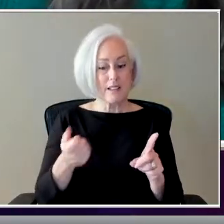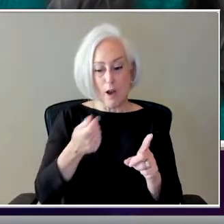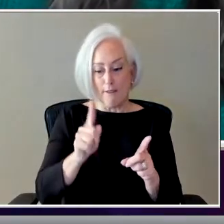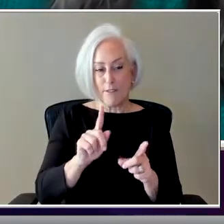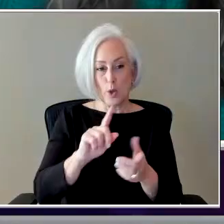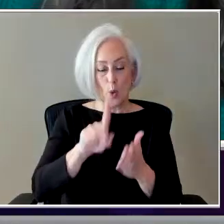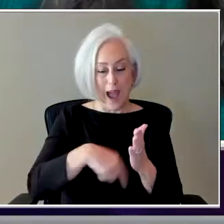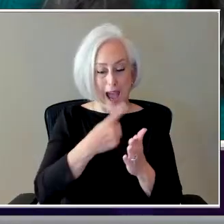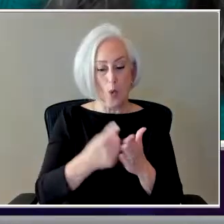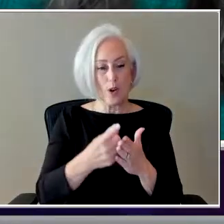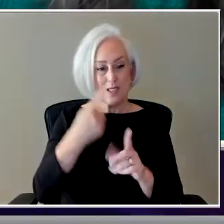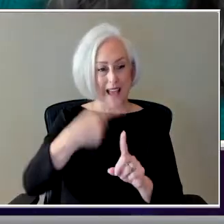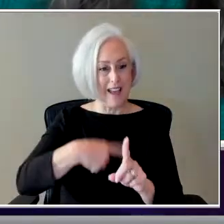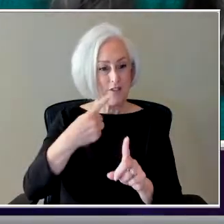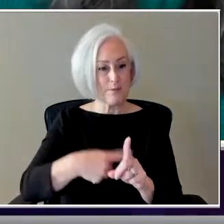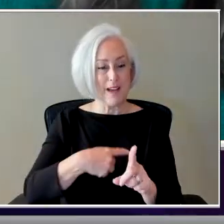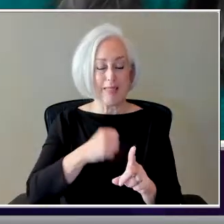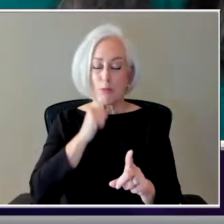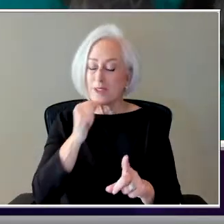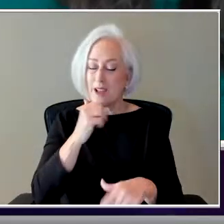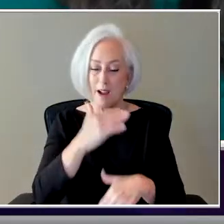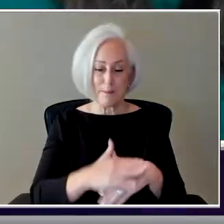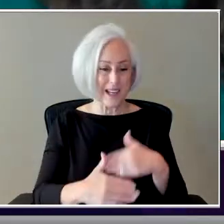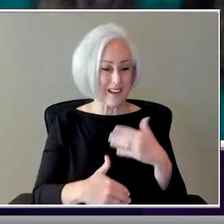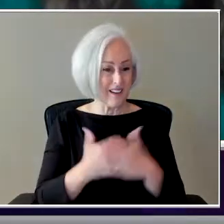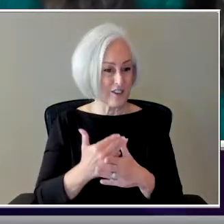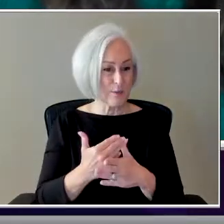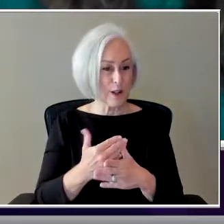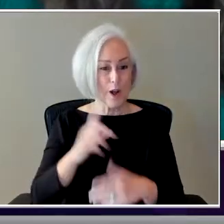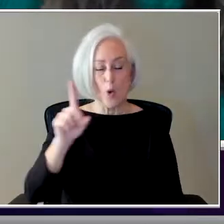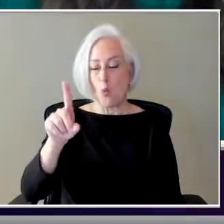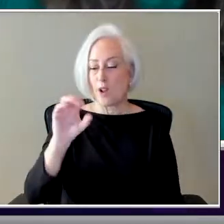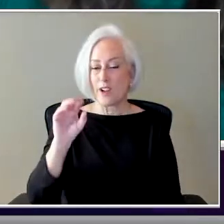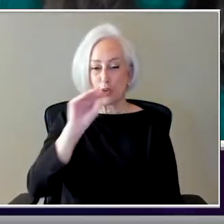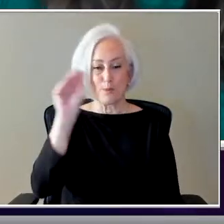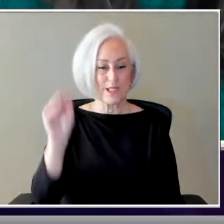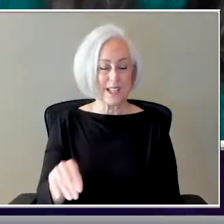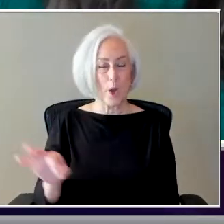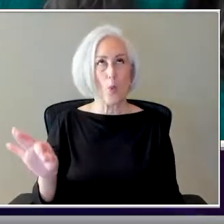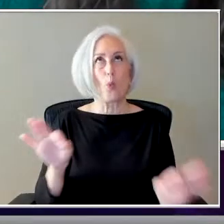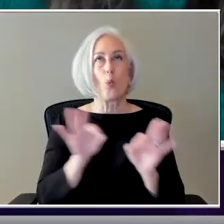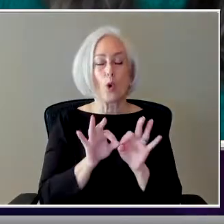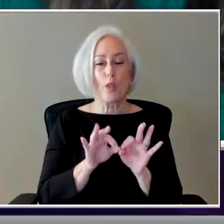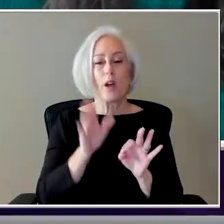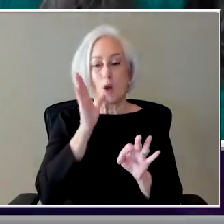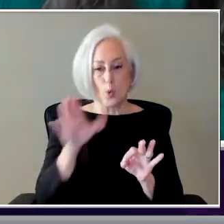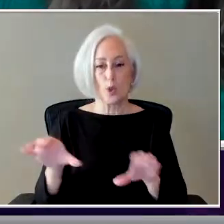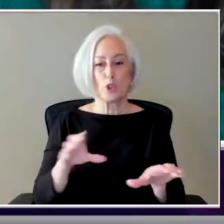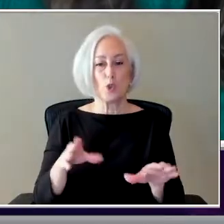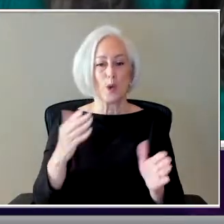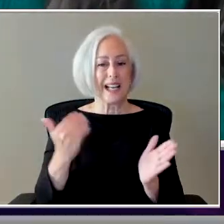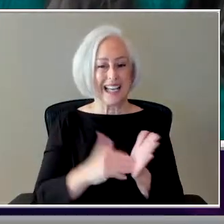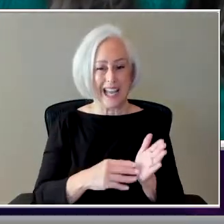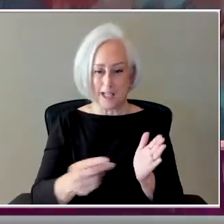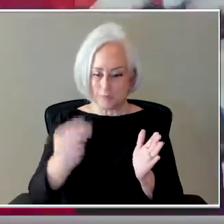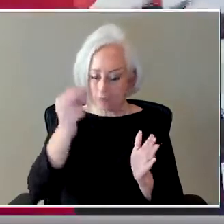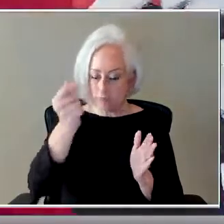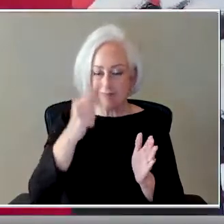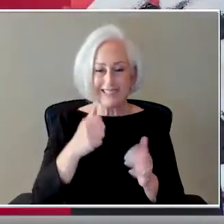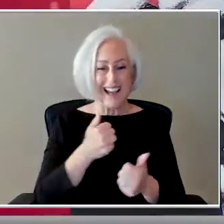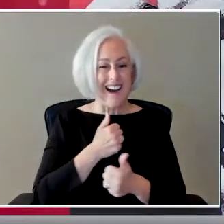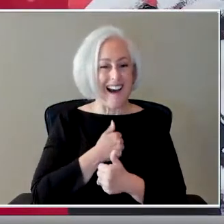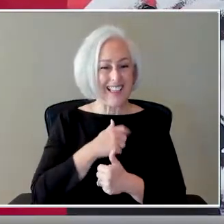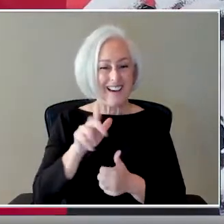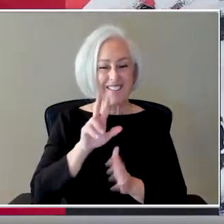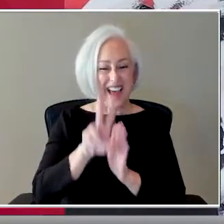being uncomfortable is just 100% worth it. I would do it again in a heartbeat. I love the video we're playing next to you,